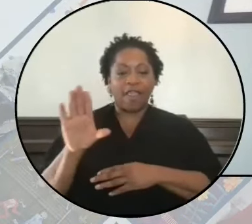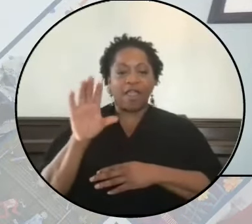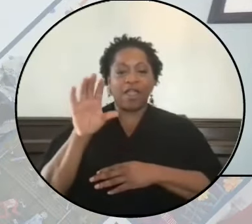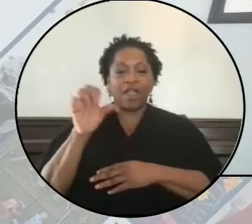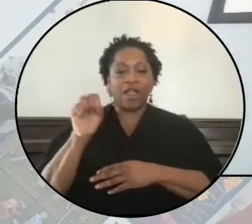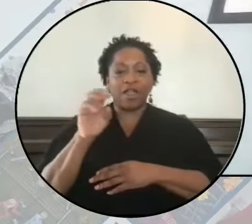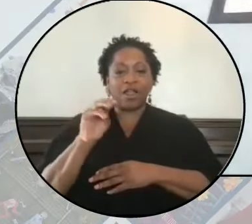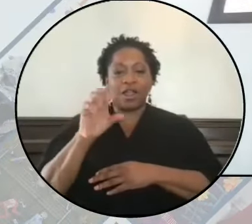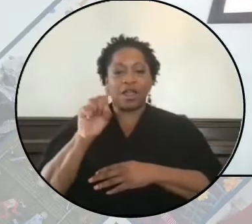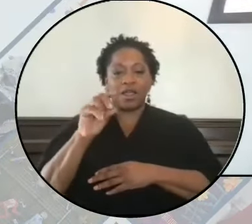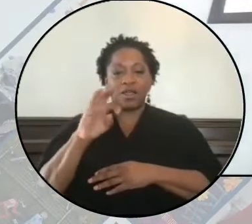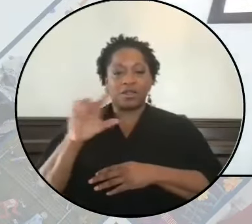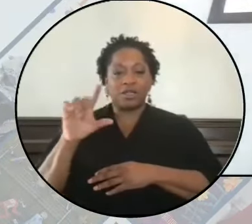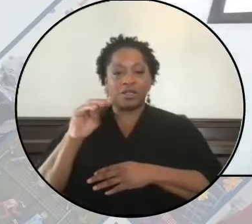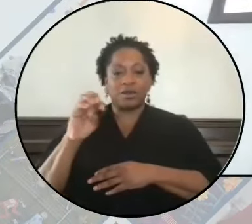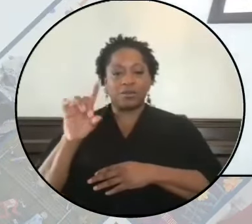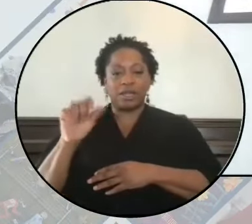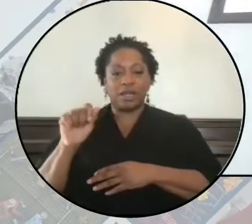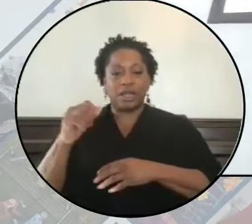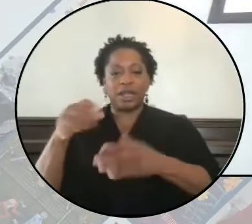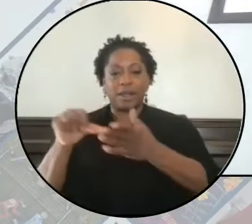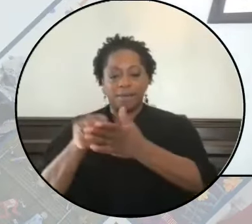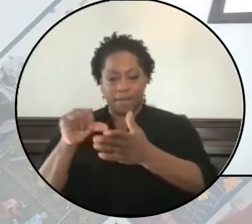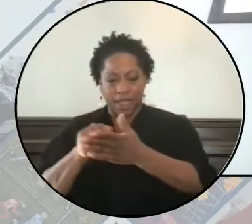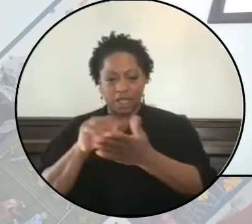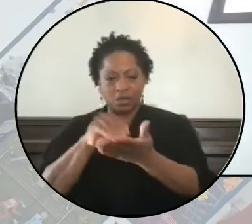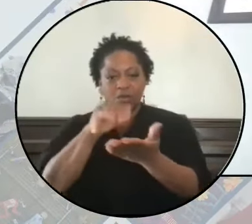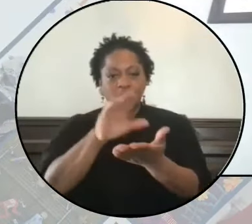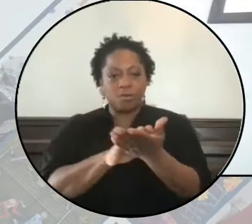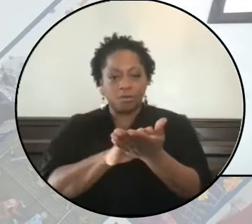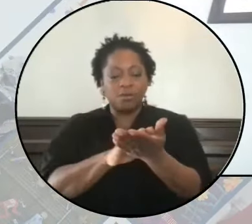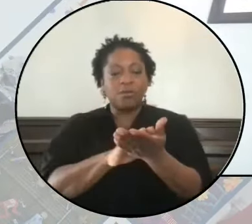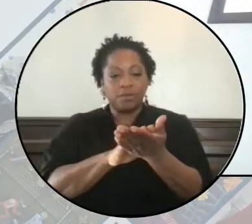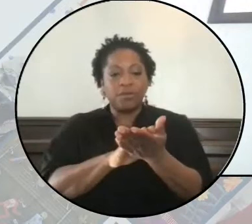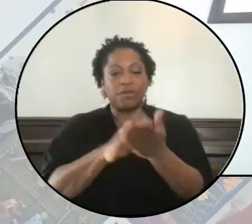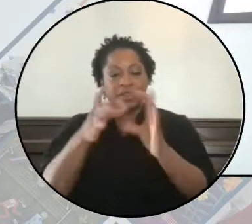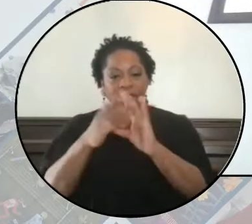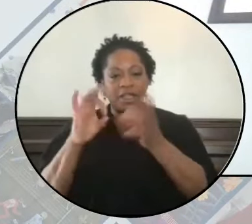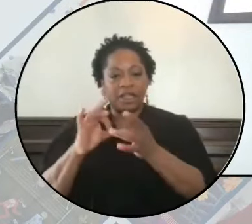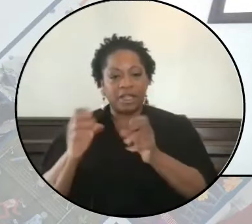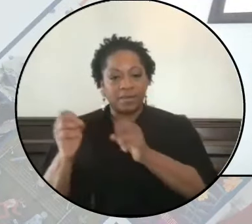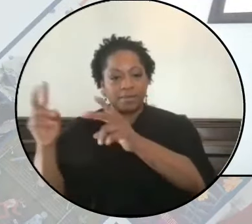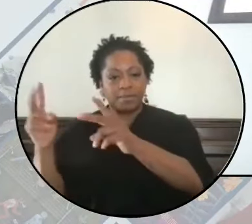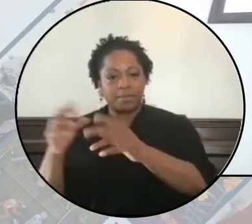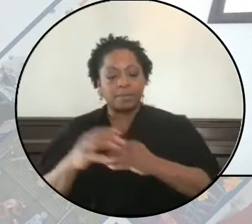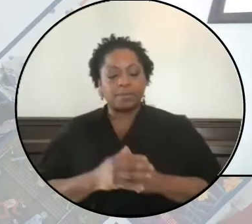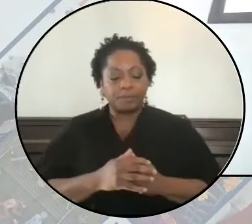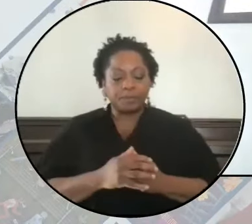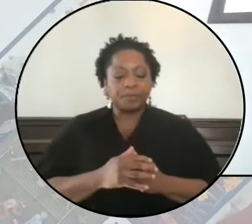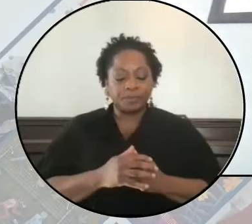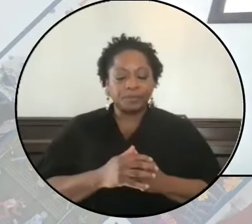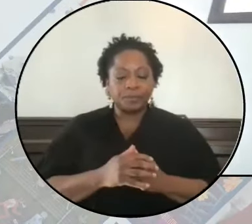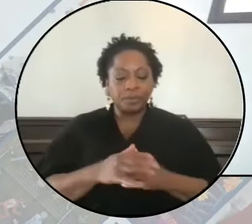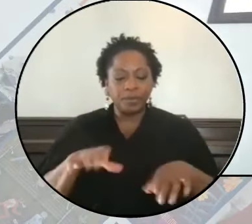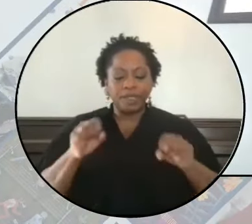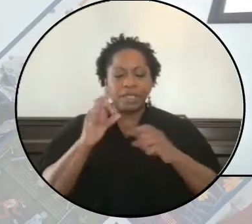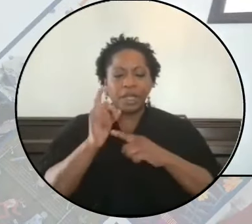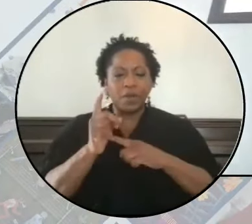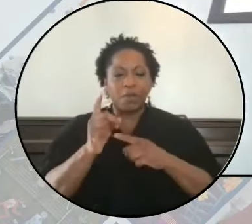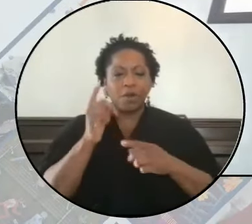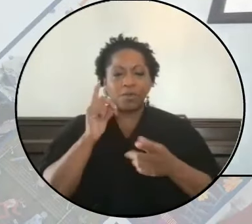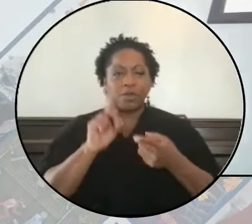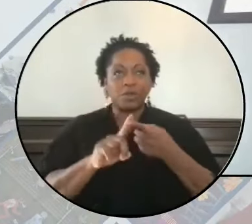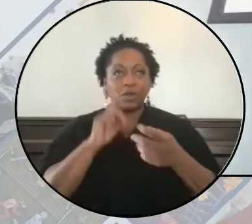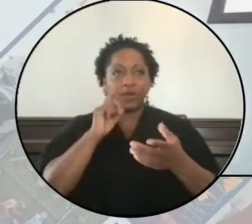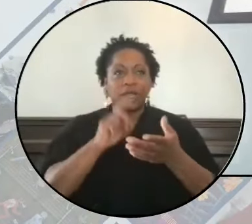social media Pages um where we've posted the link I want to just take a moment to